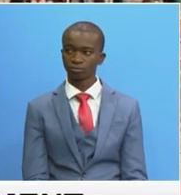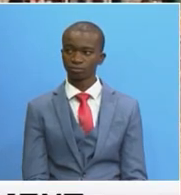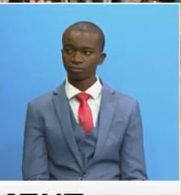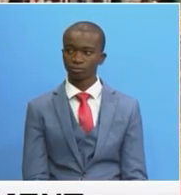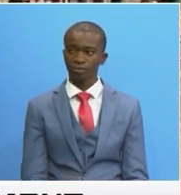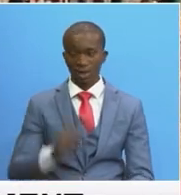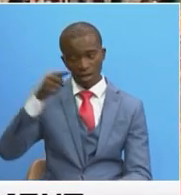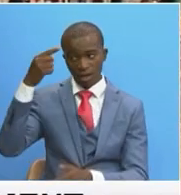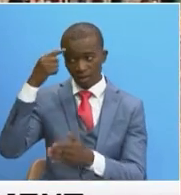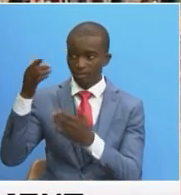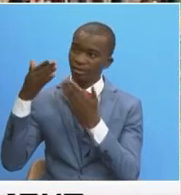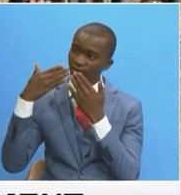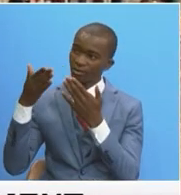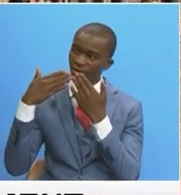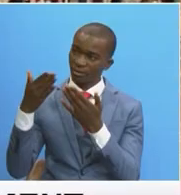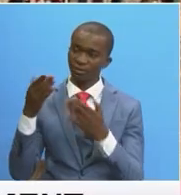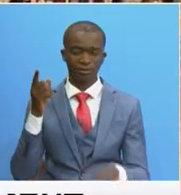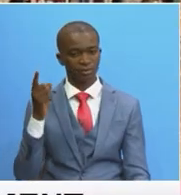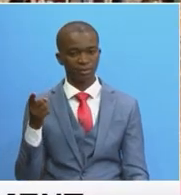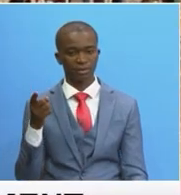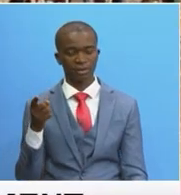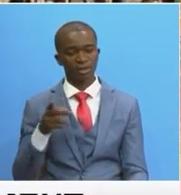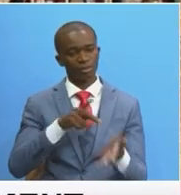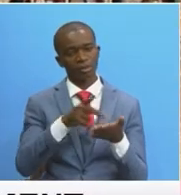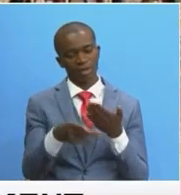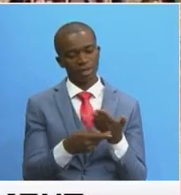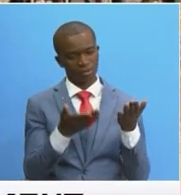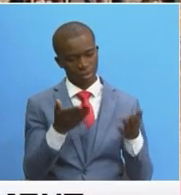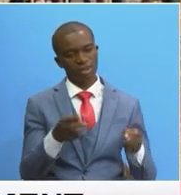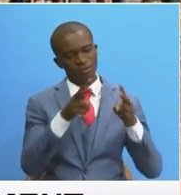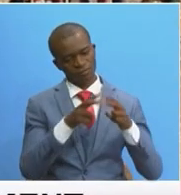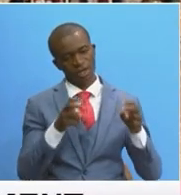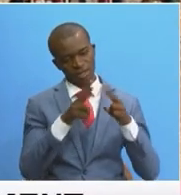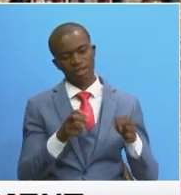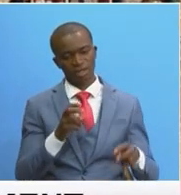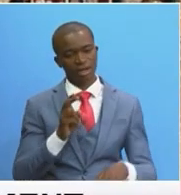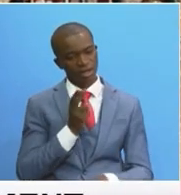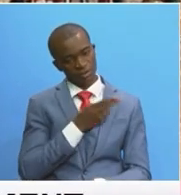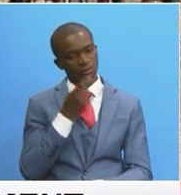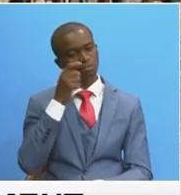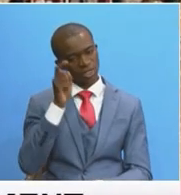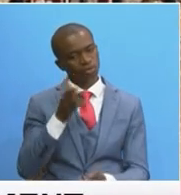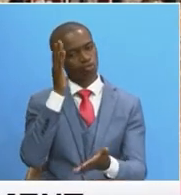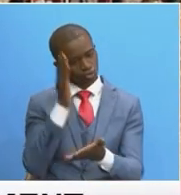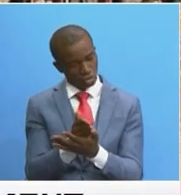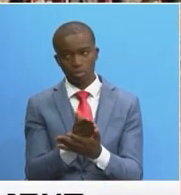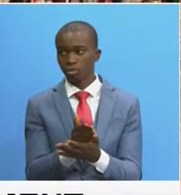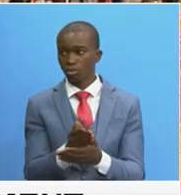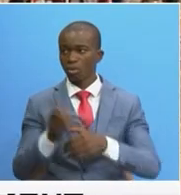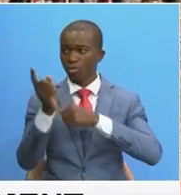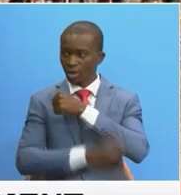vatu kuno jankinga vatu mane kuno ozwari komza vatu kingi luna vashemi muko wa mola olu saba kushapa banana